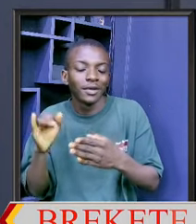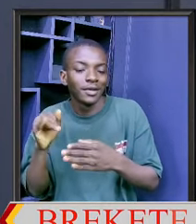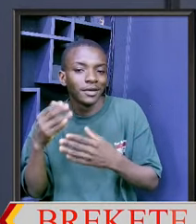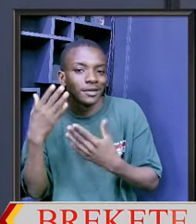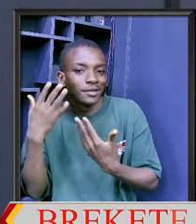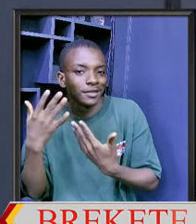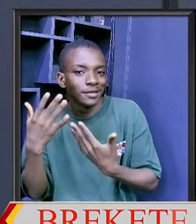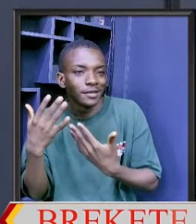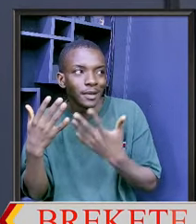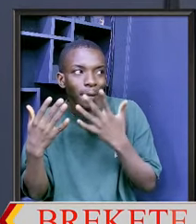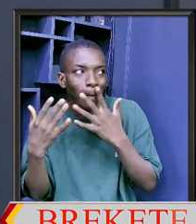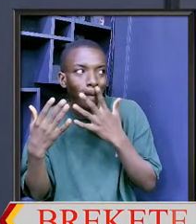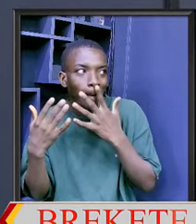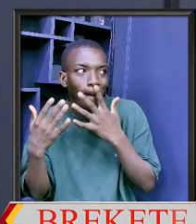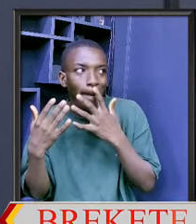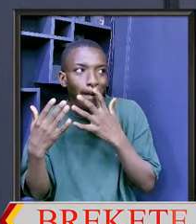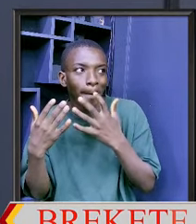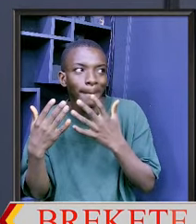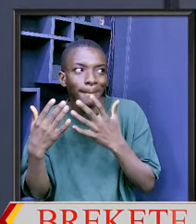studio.